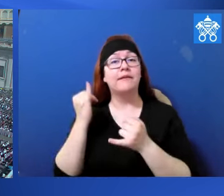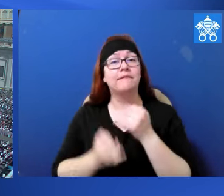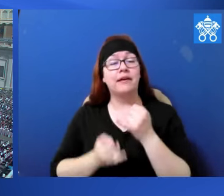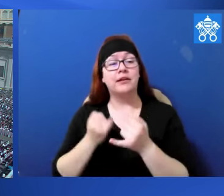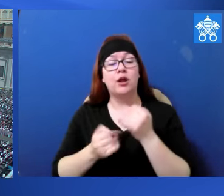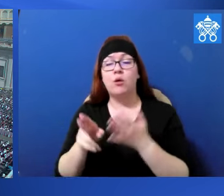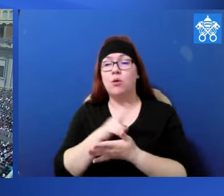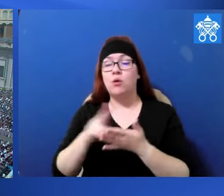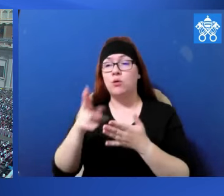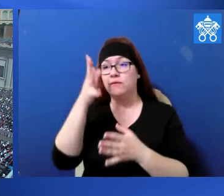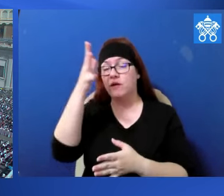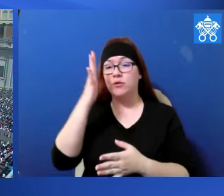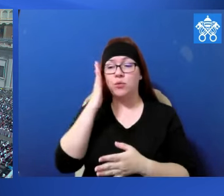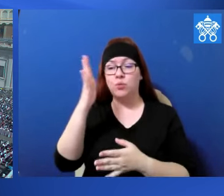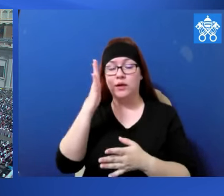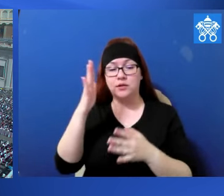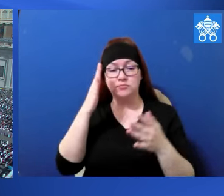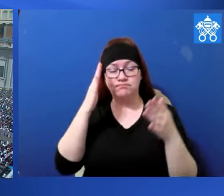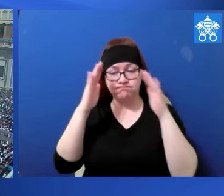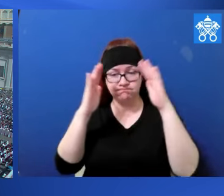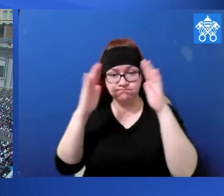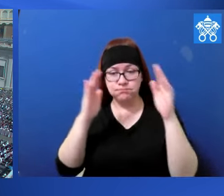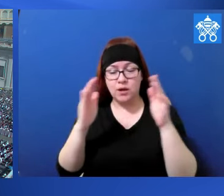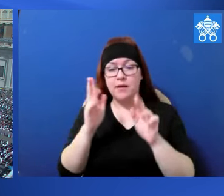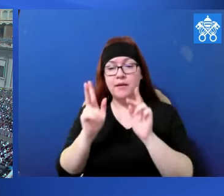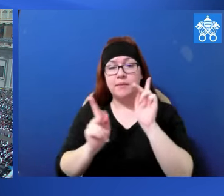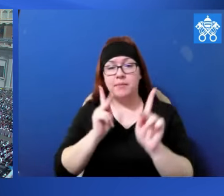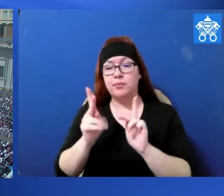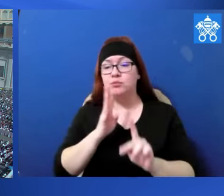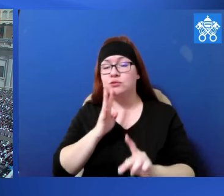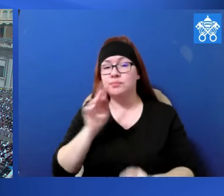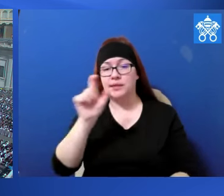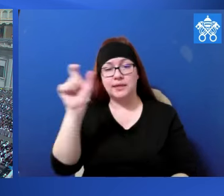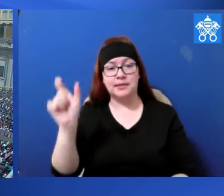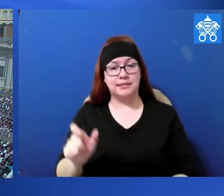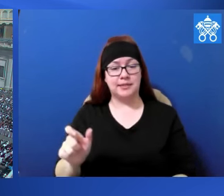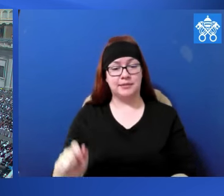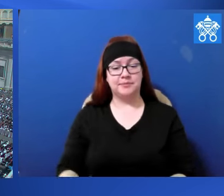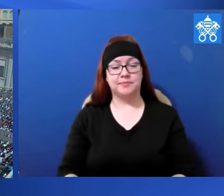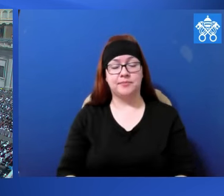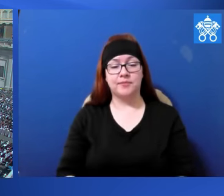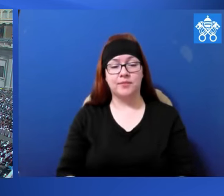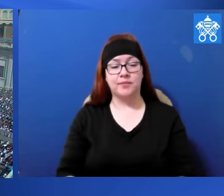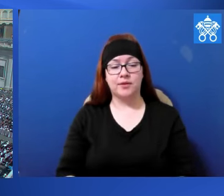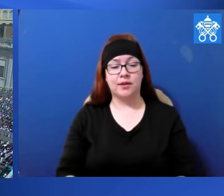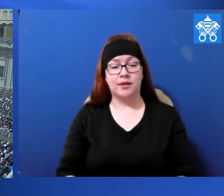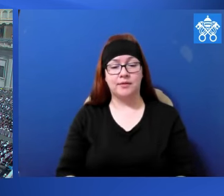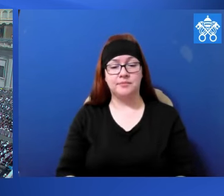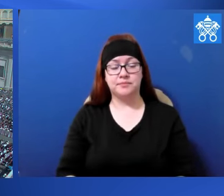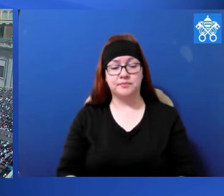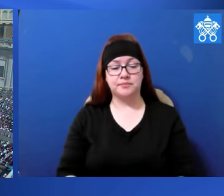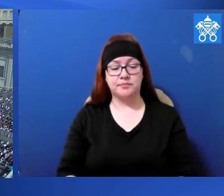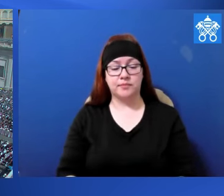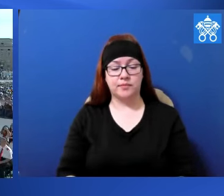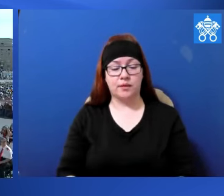And finally, the Holy Father will now exchange greetings with the Italian-speaking pilgrims. I fedeli di lingua italiana desiderano esprimerle